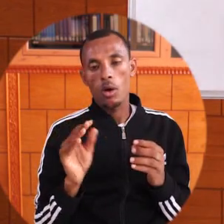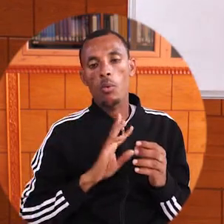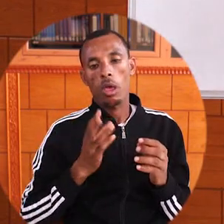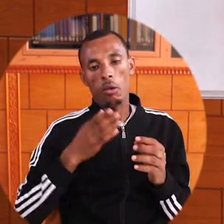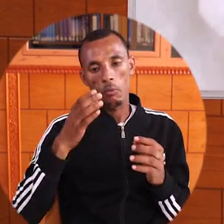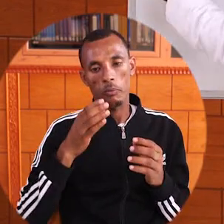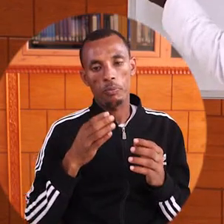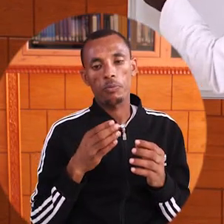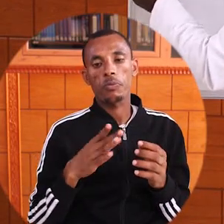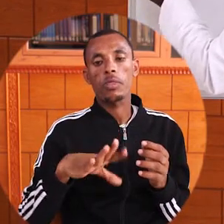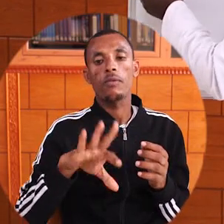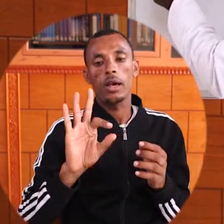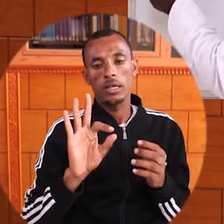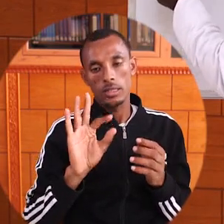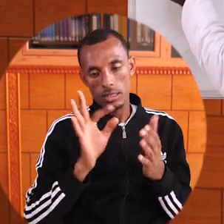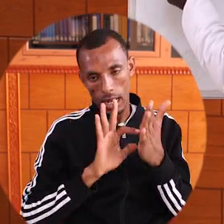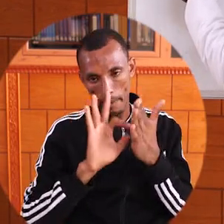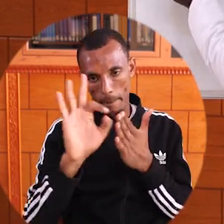find